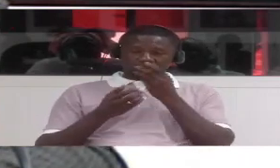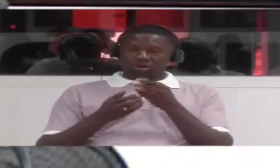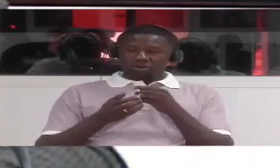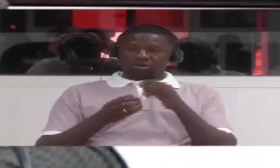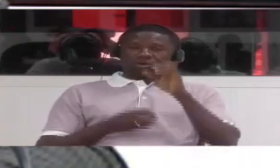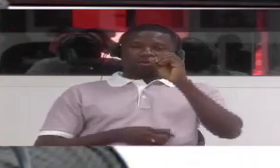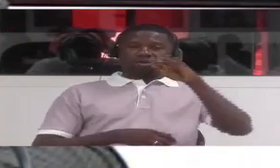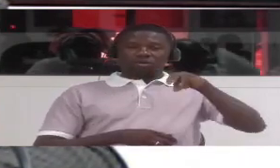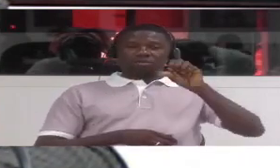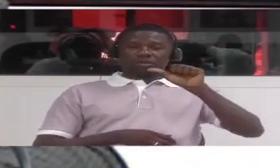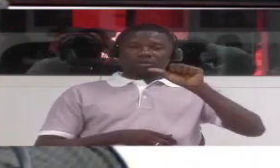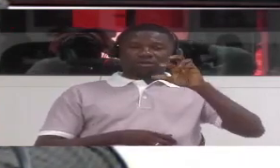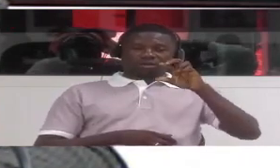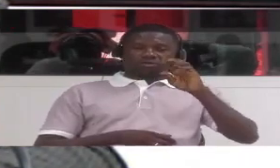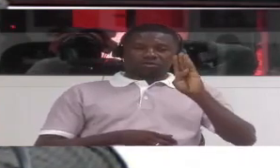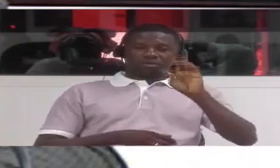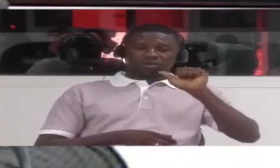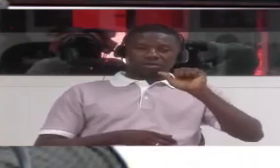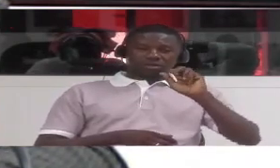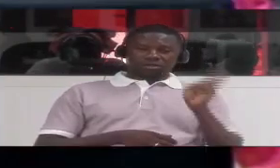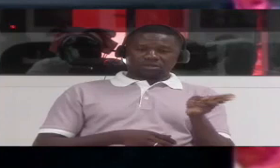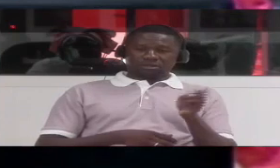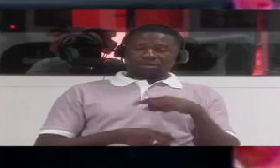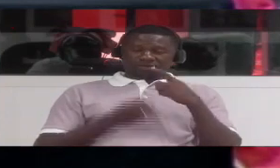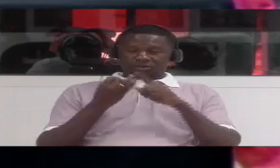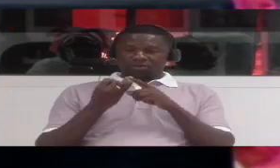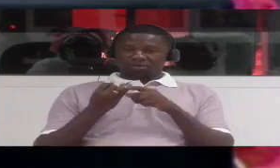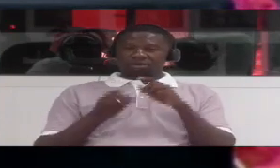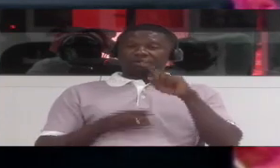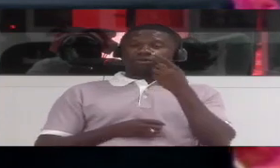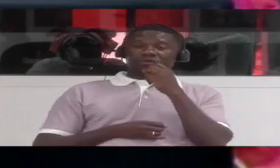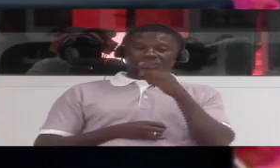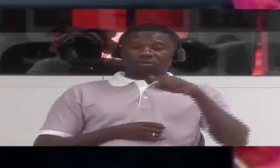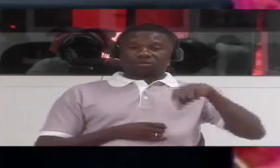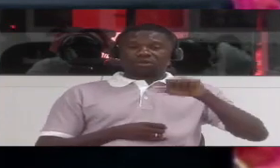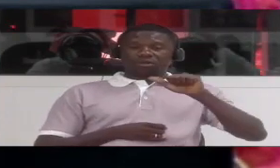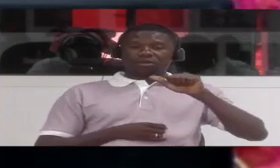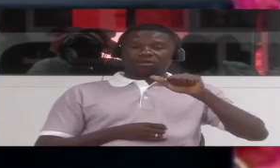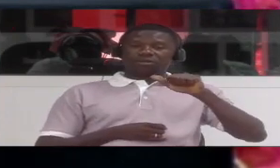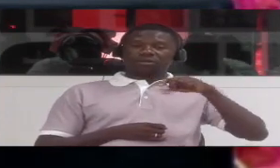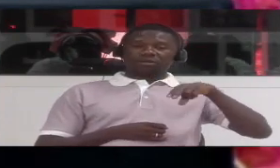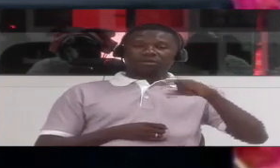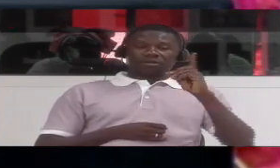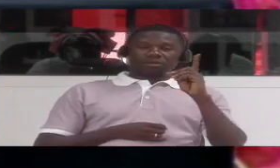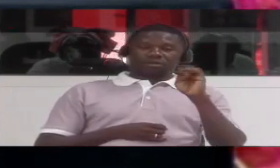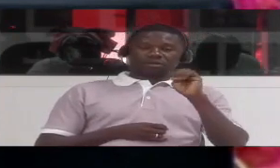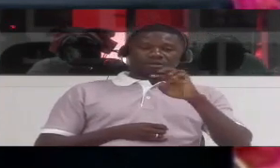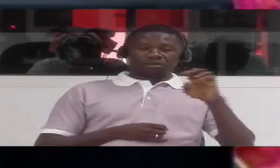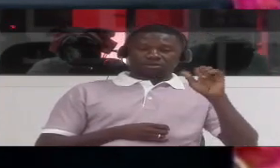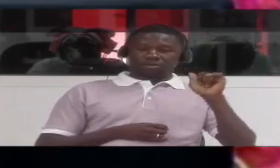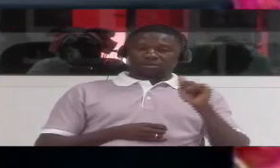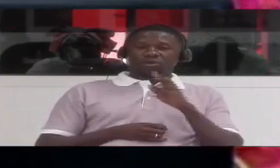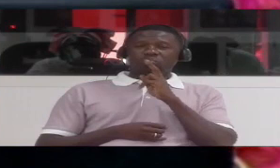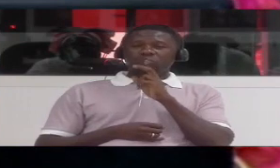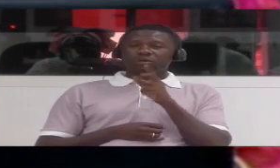of the questioning. They asked if you were in contact with, first you mentioned Pandari, but you also mentioned Omar Ba. Who was Omar Ba at that